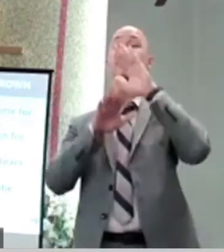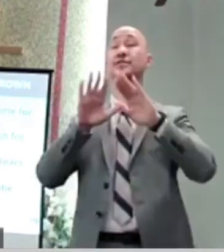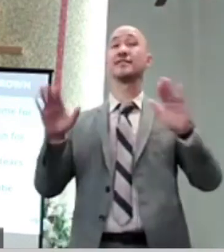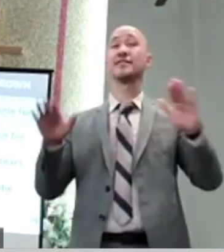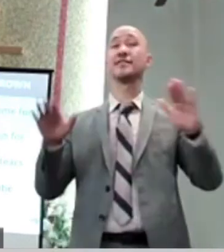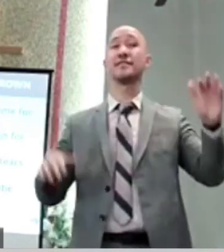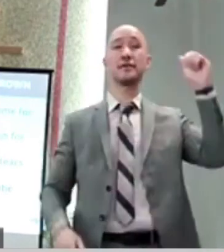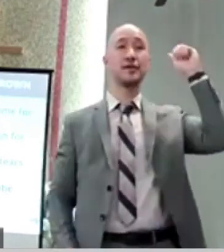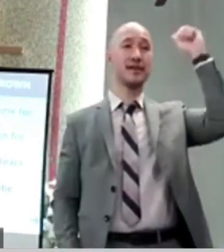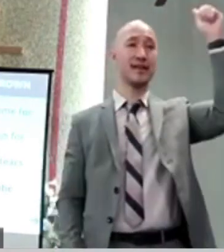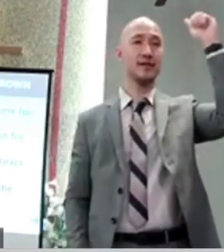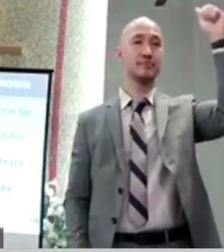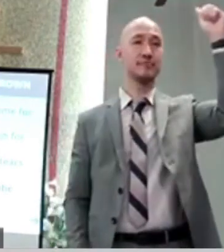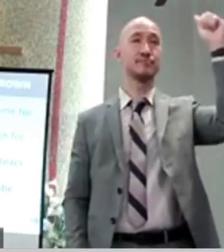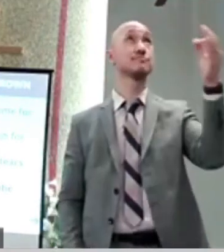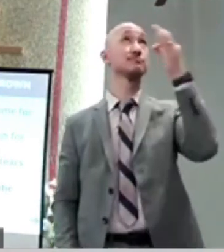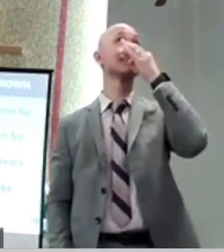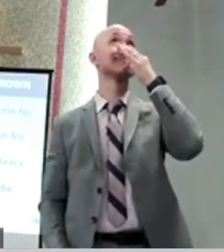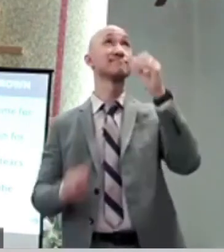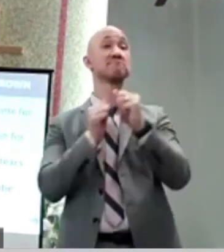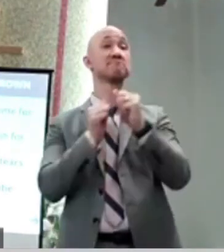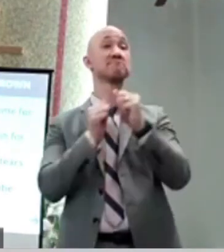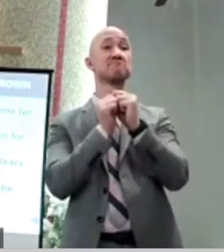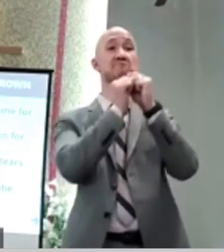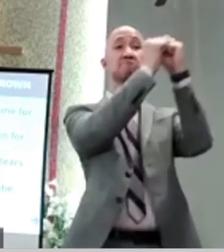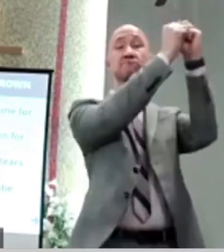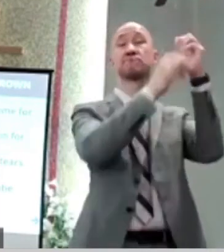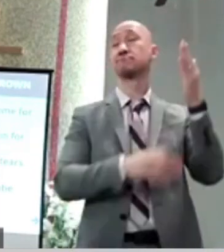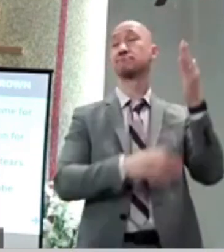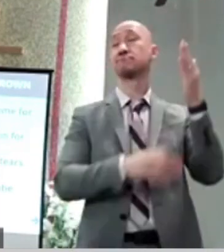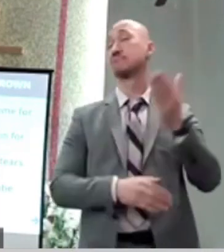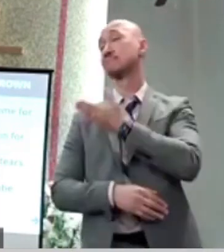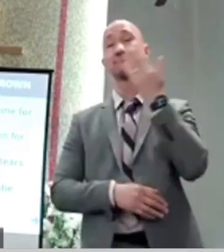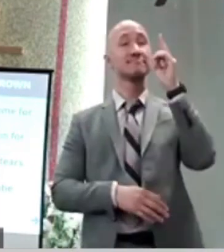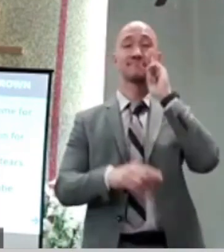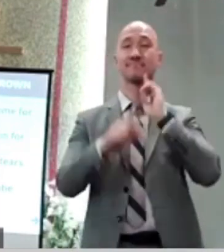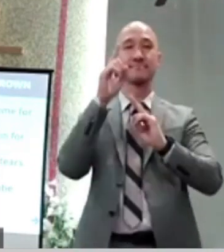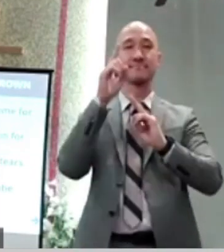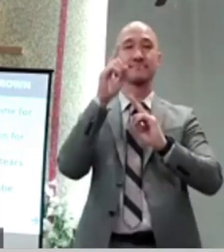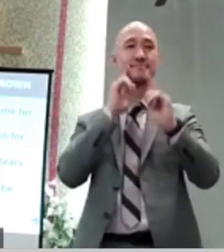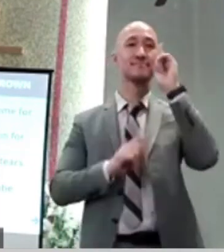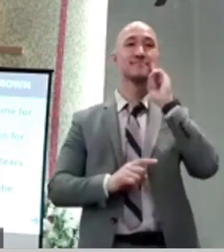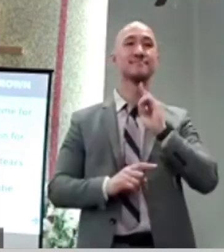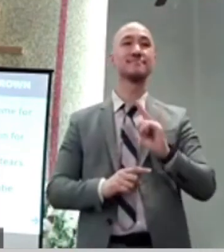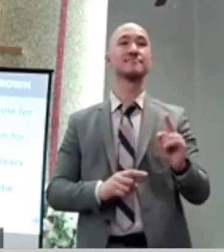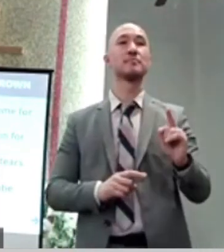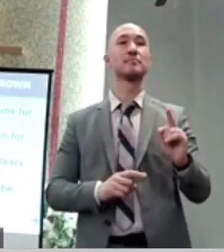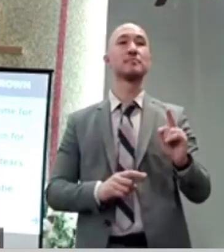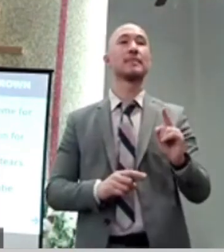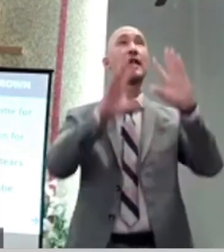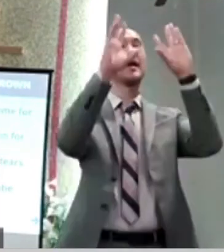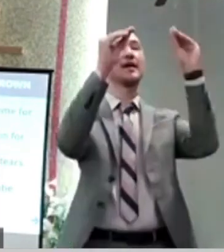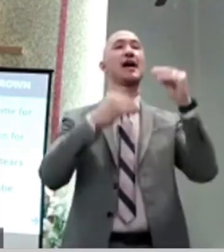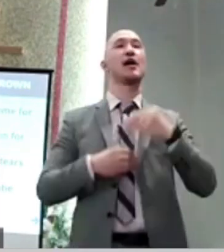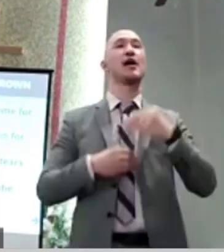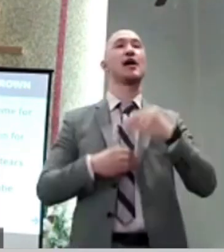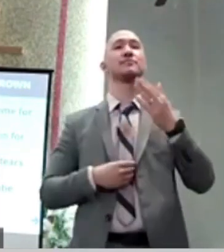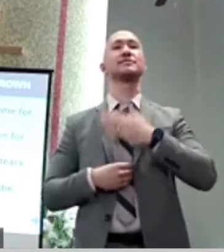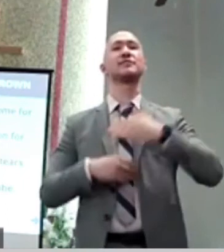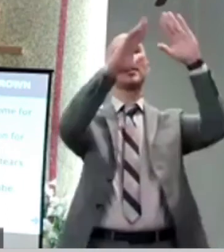his children in the air. I'll join him in that land where tears nor sorrow can be found.